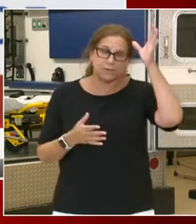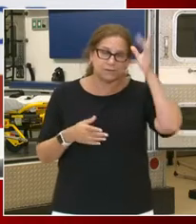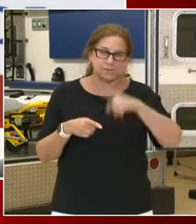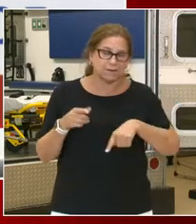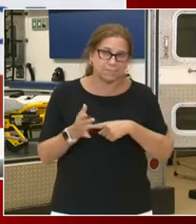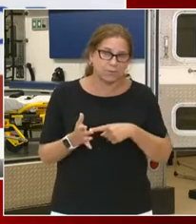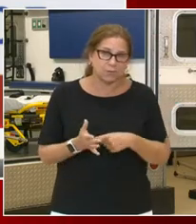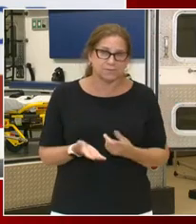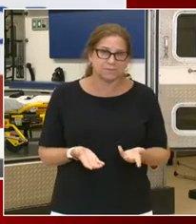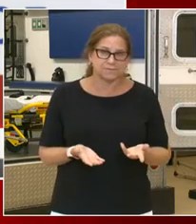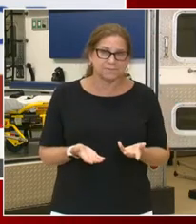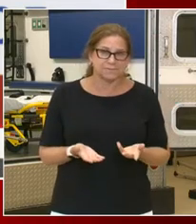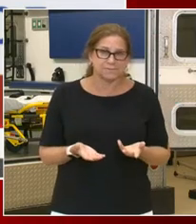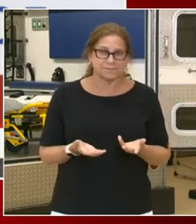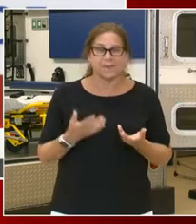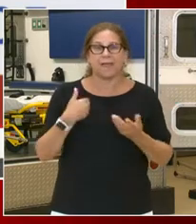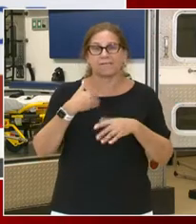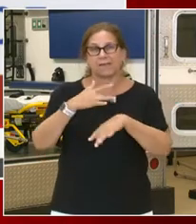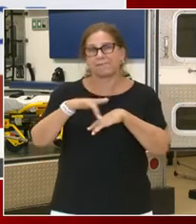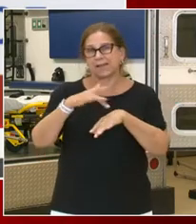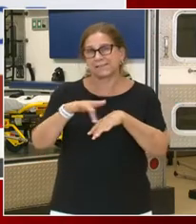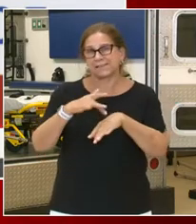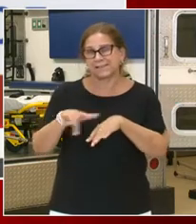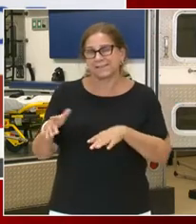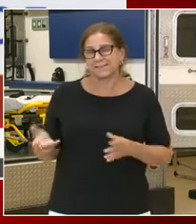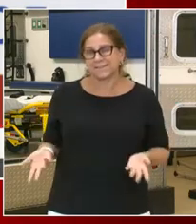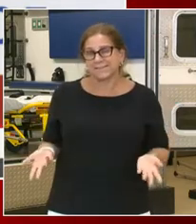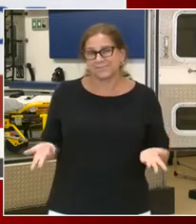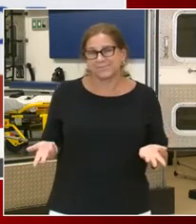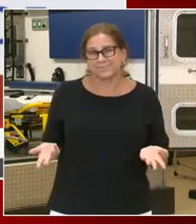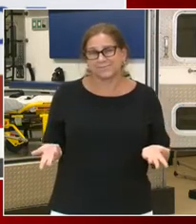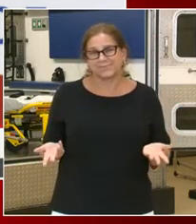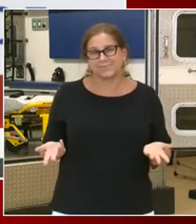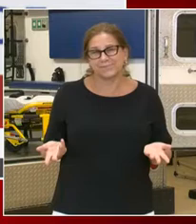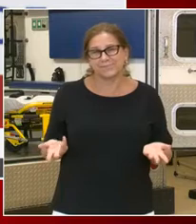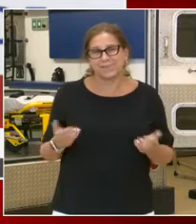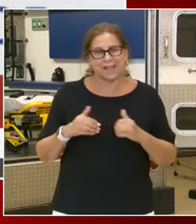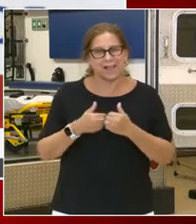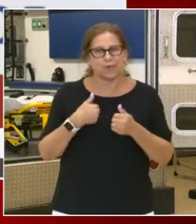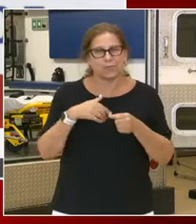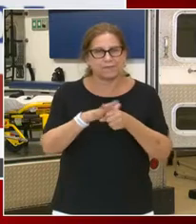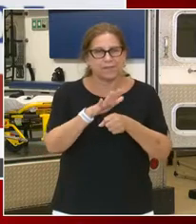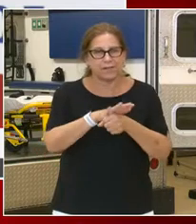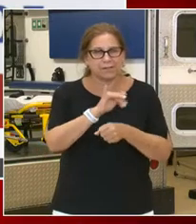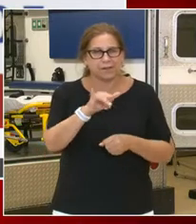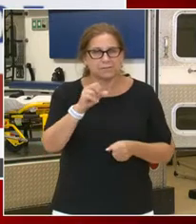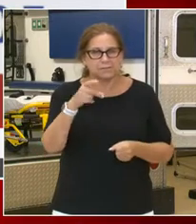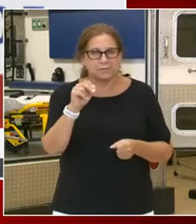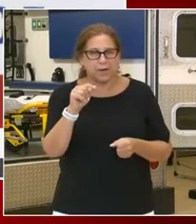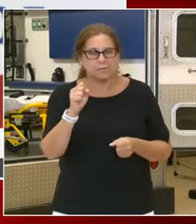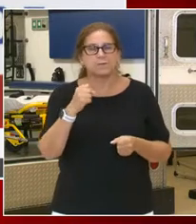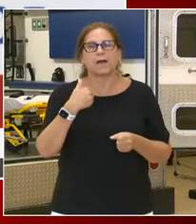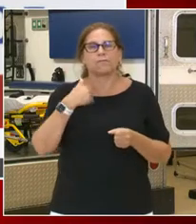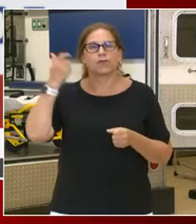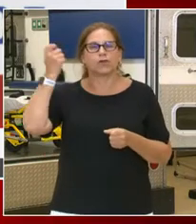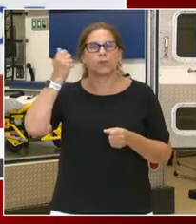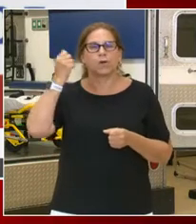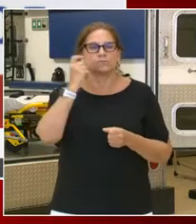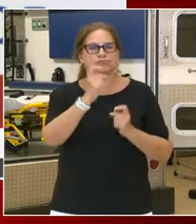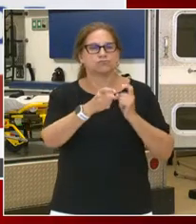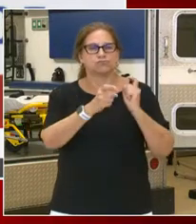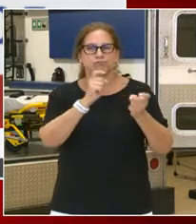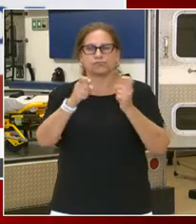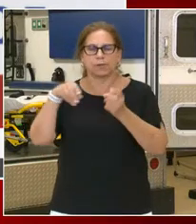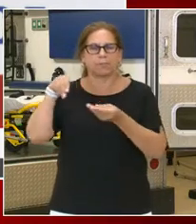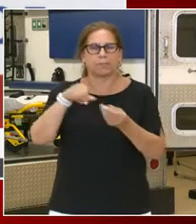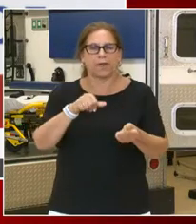seats so that as our workforce comes back, they have places for their children to go, and that is one of the big investments that Shauna just highlighted, which I think is extremely important